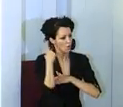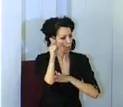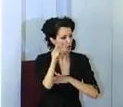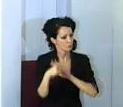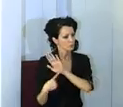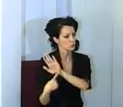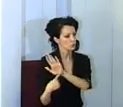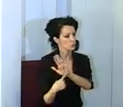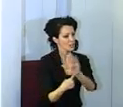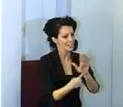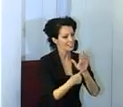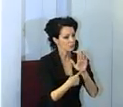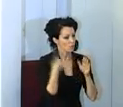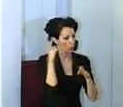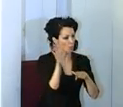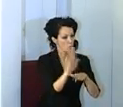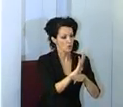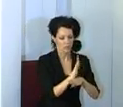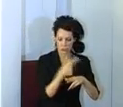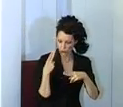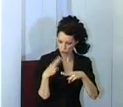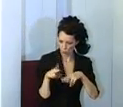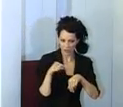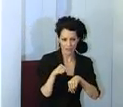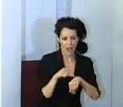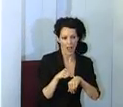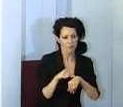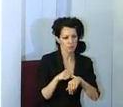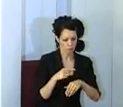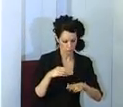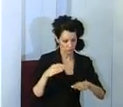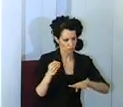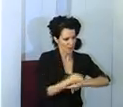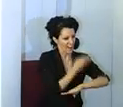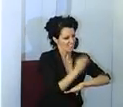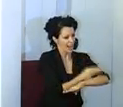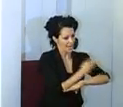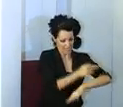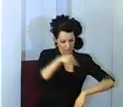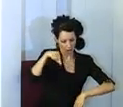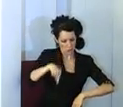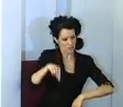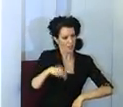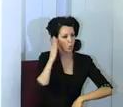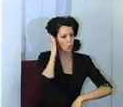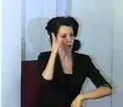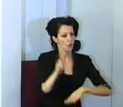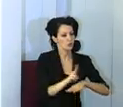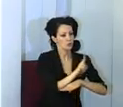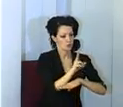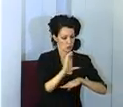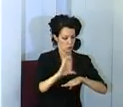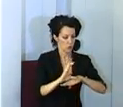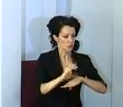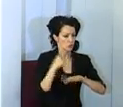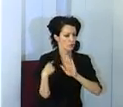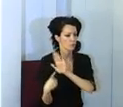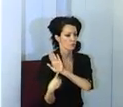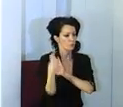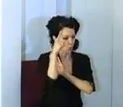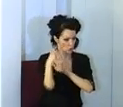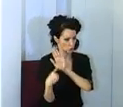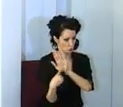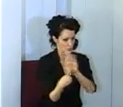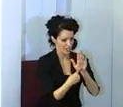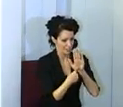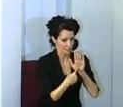screenings. But in the short term, while we're still renovating the lower level, we will be using the sanctuary for those screenings. So the